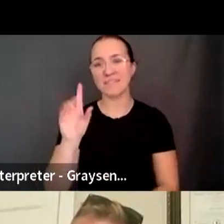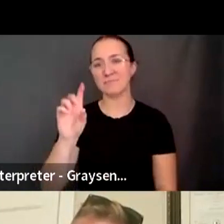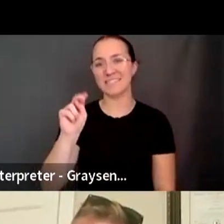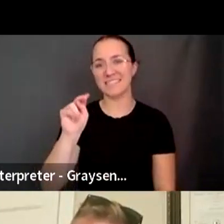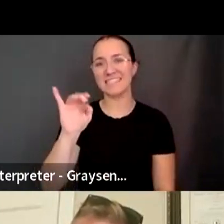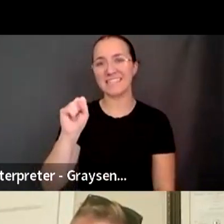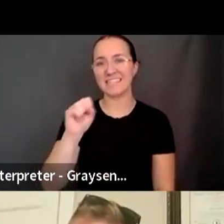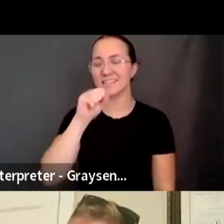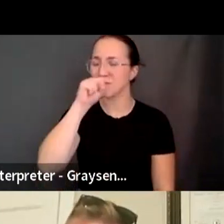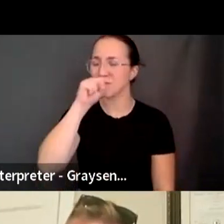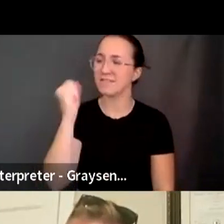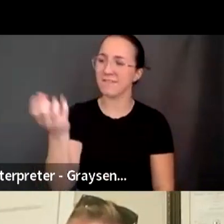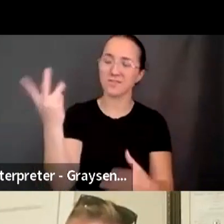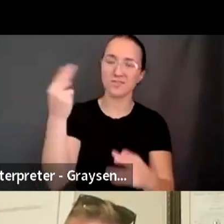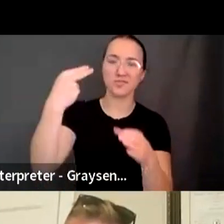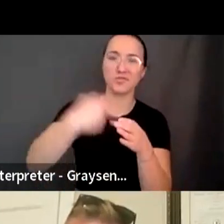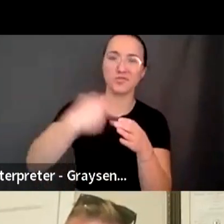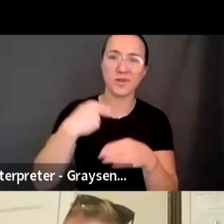have a great passion for it.